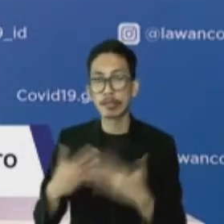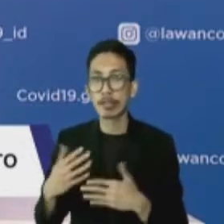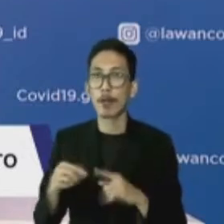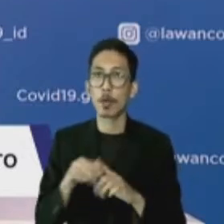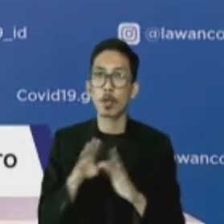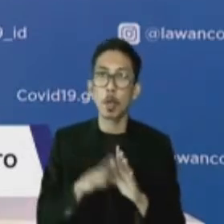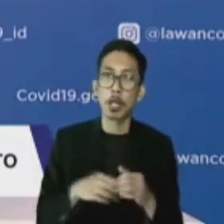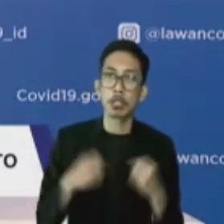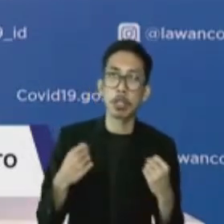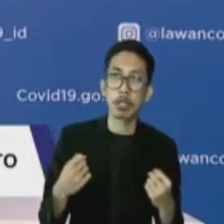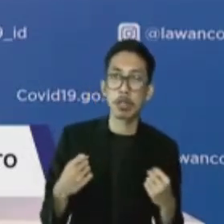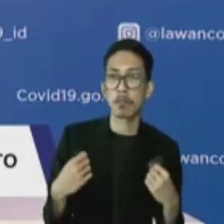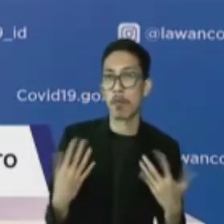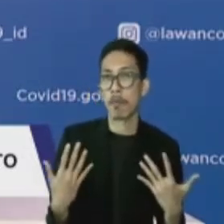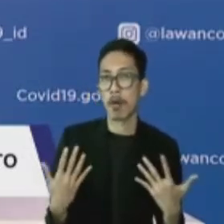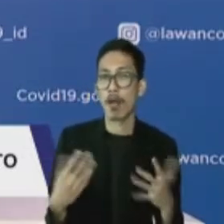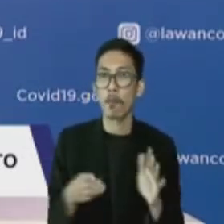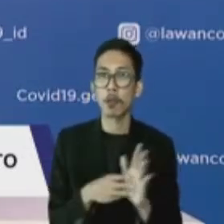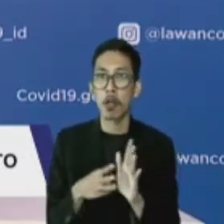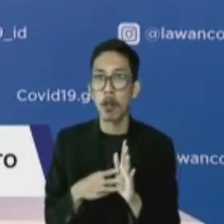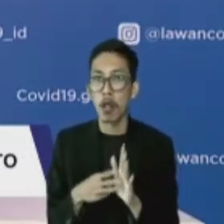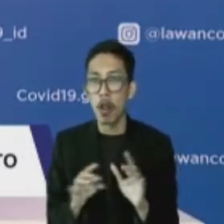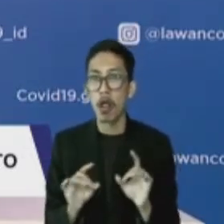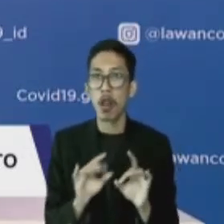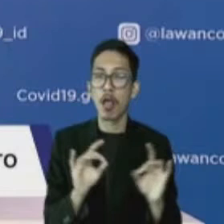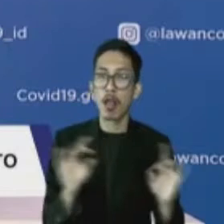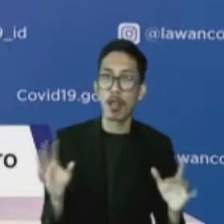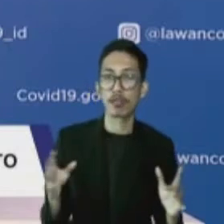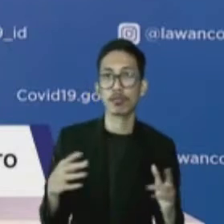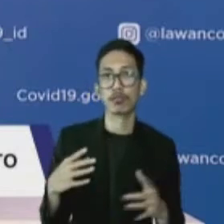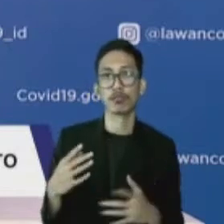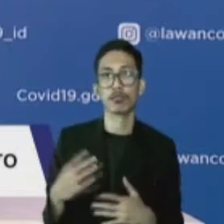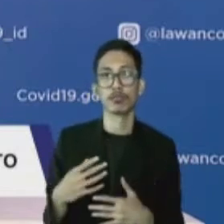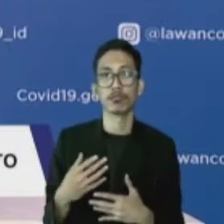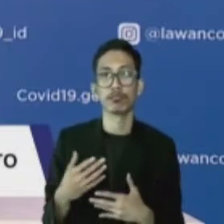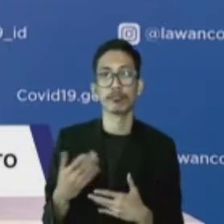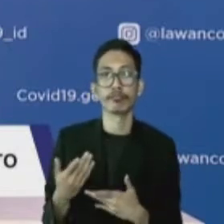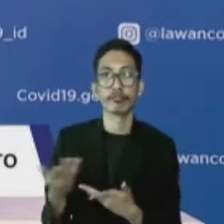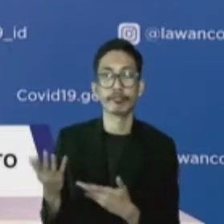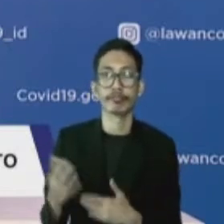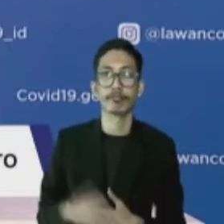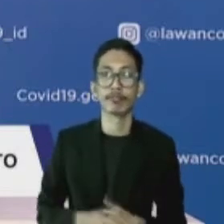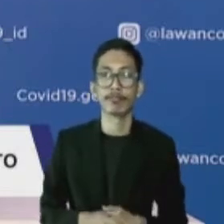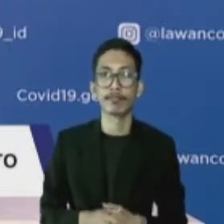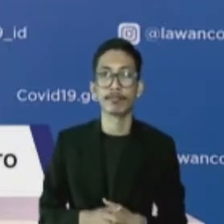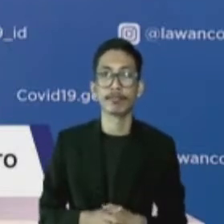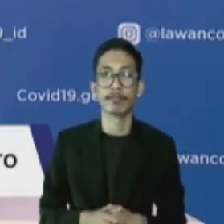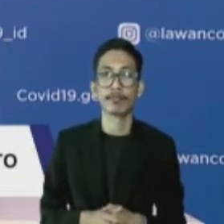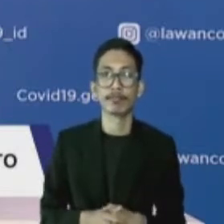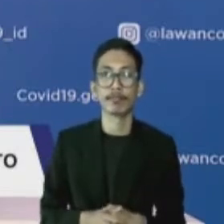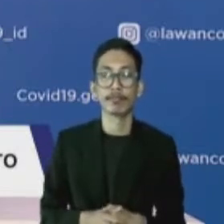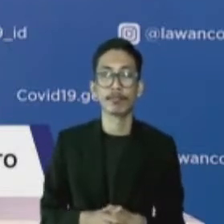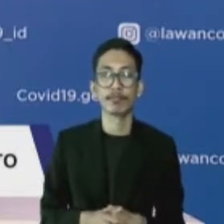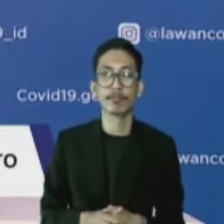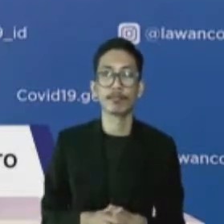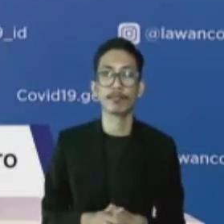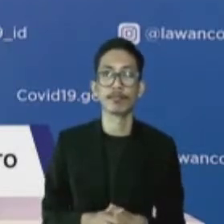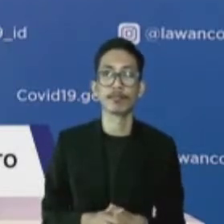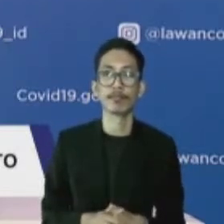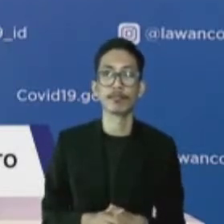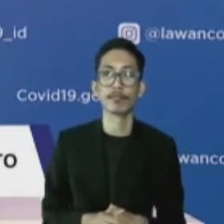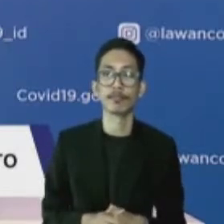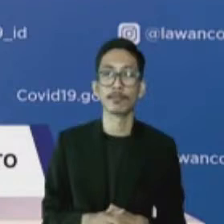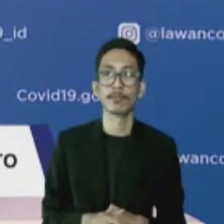compliance. Periodic monitoring and evaluations is important to ensure that regulations are implemented properly in the